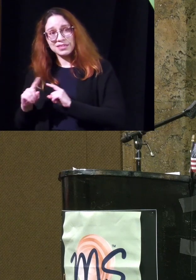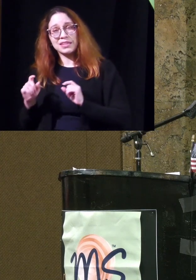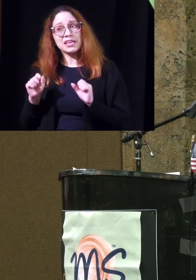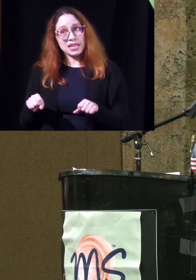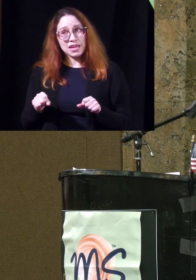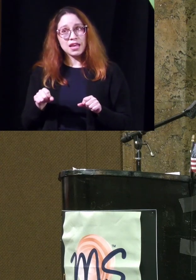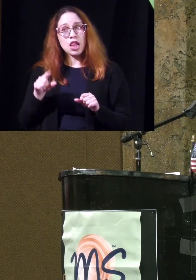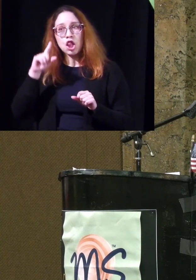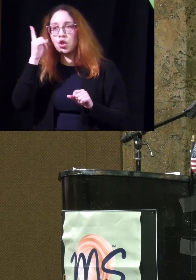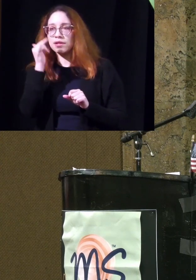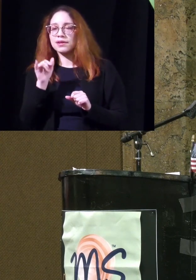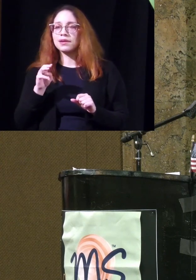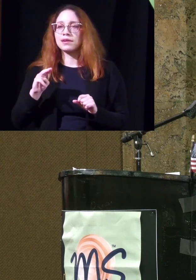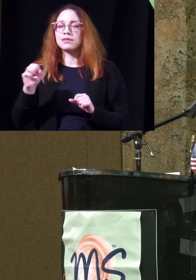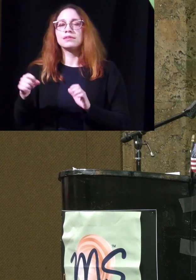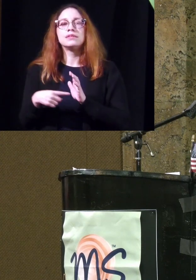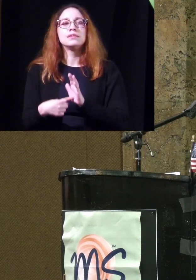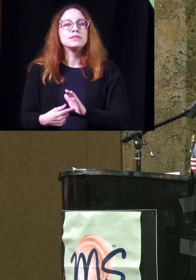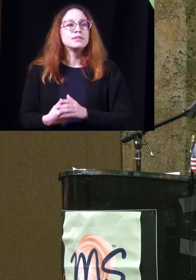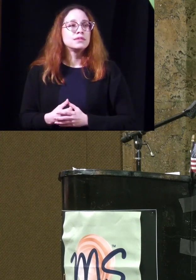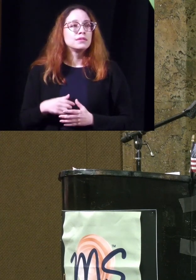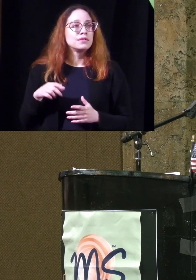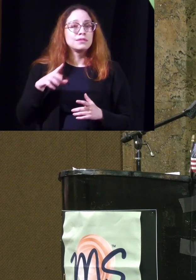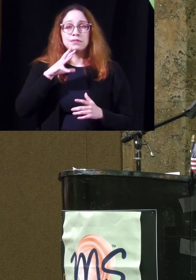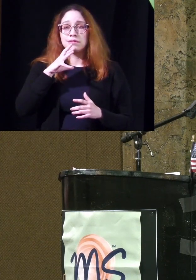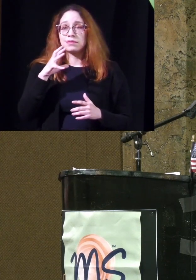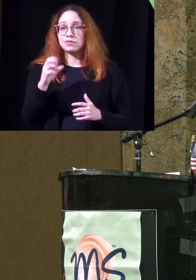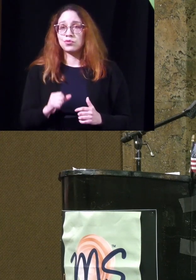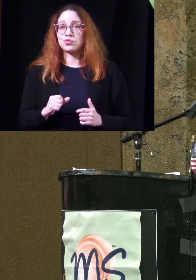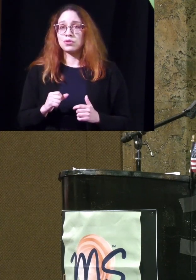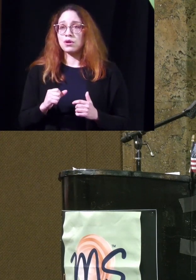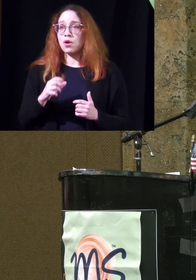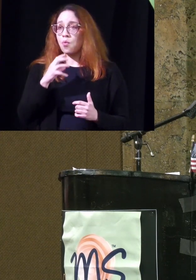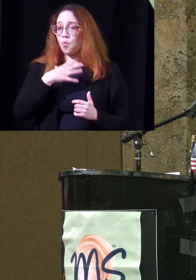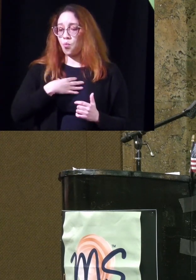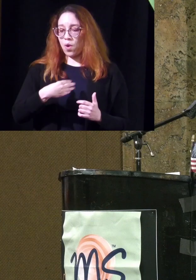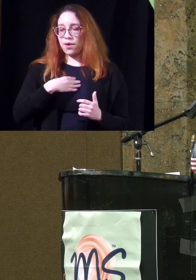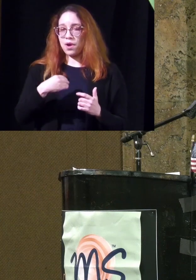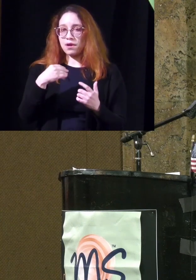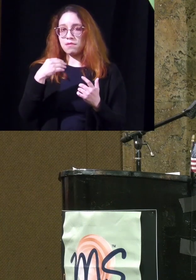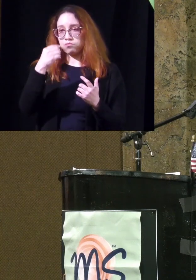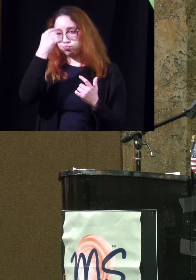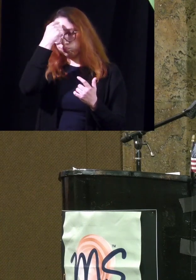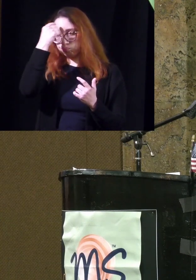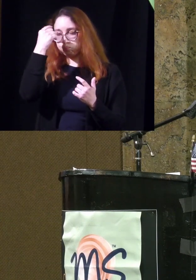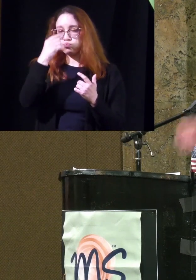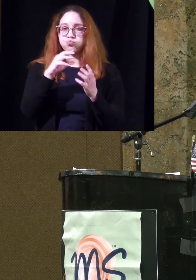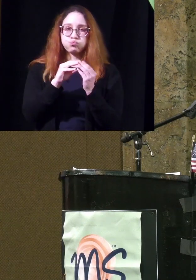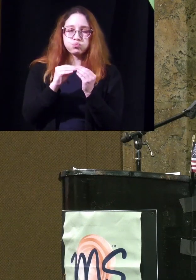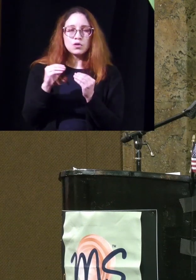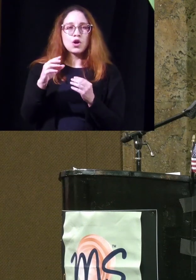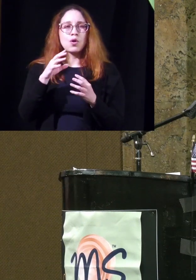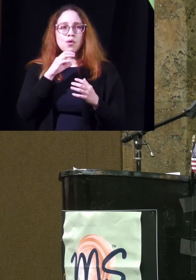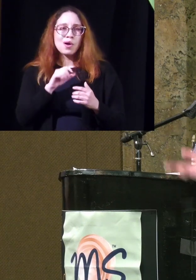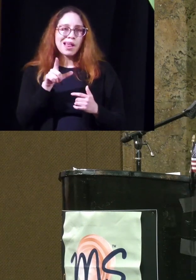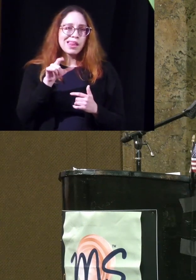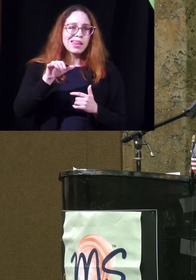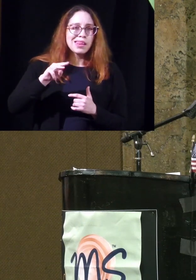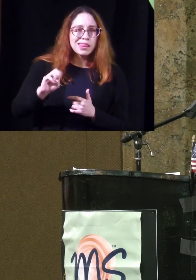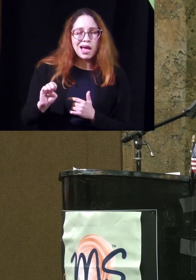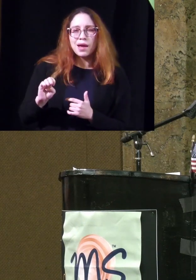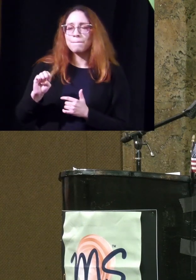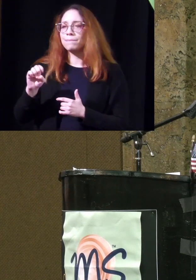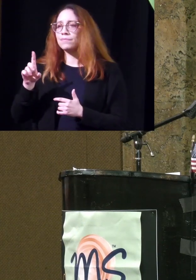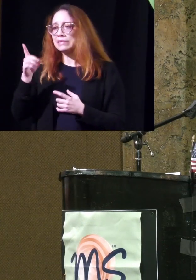MS. For example, aging can cause white spots on the brain, or migraine, or Lyme disease, or sarcoidosis,